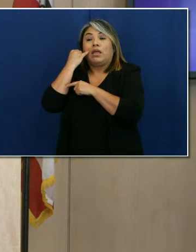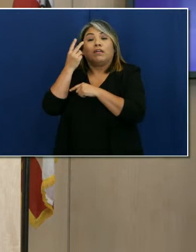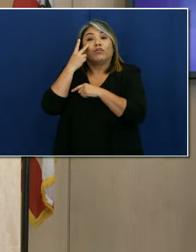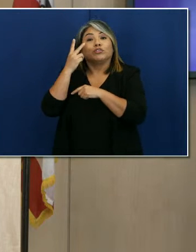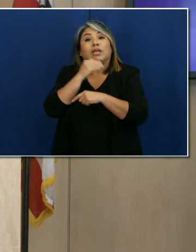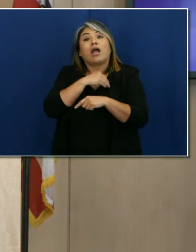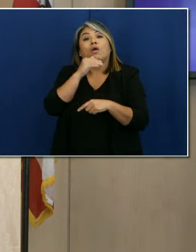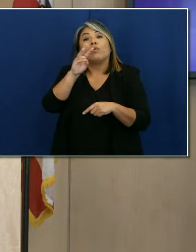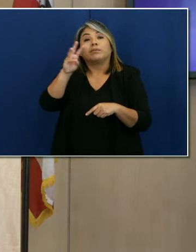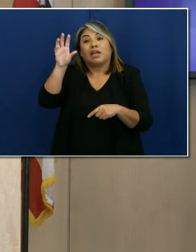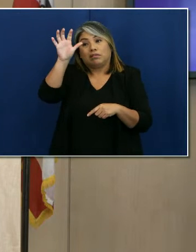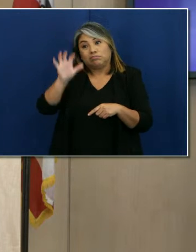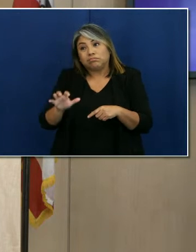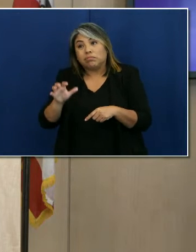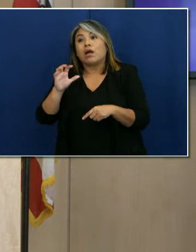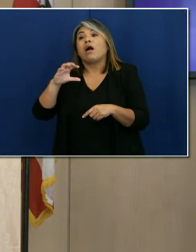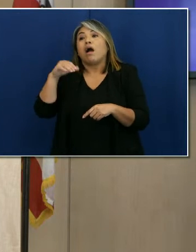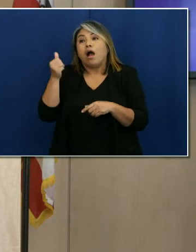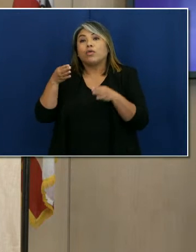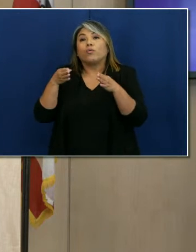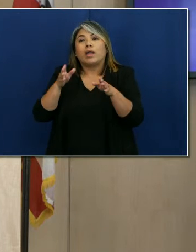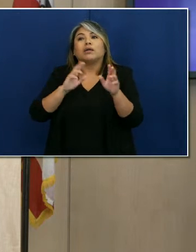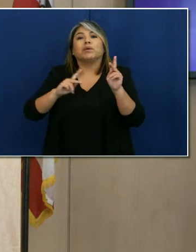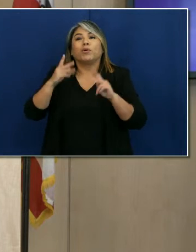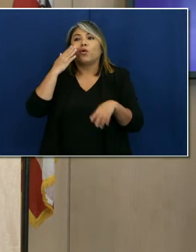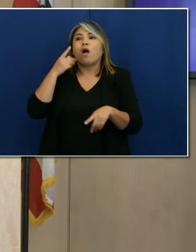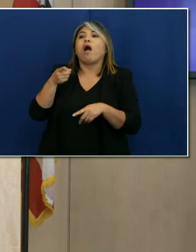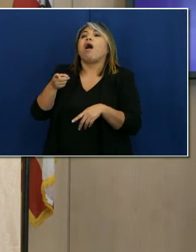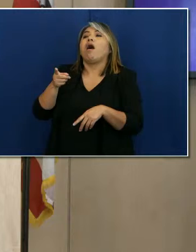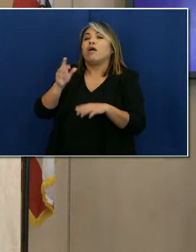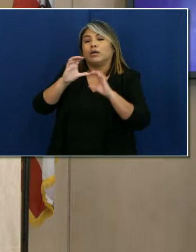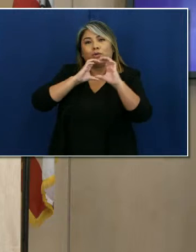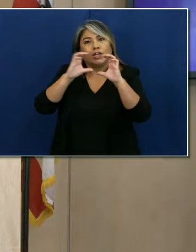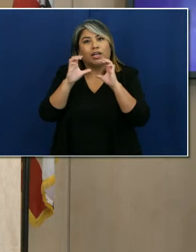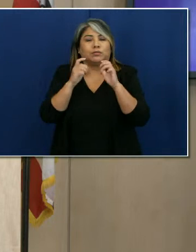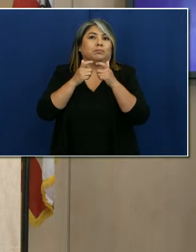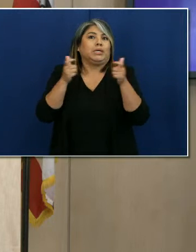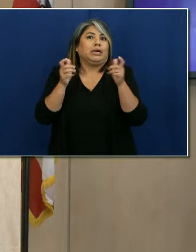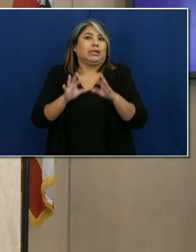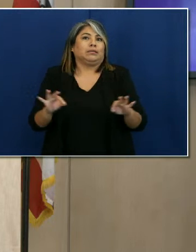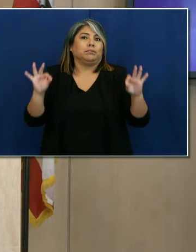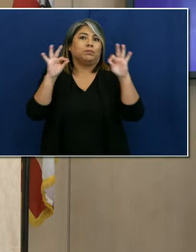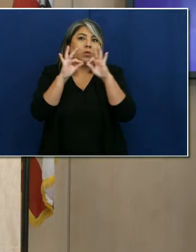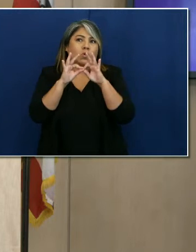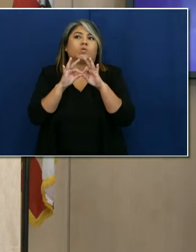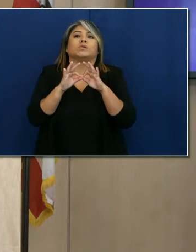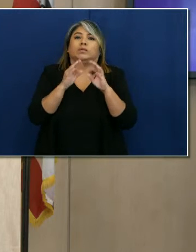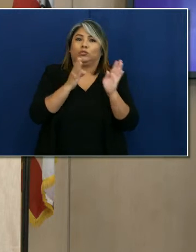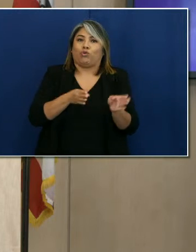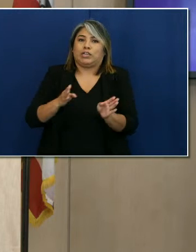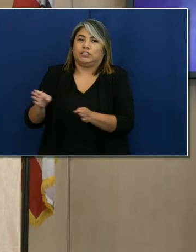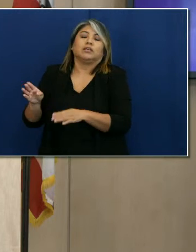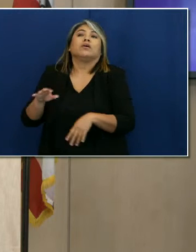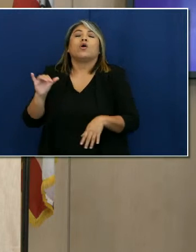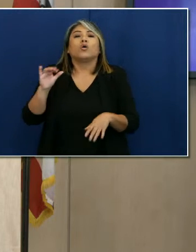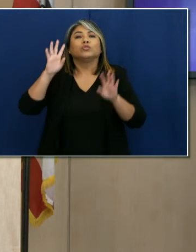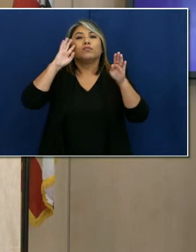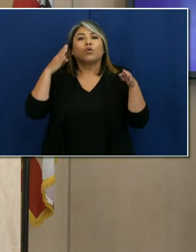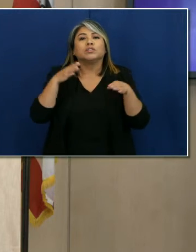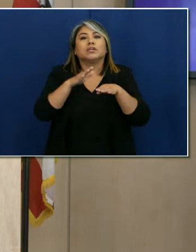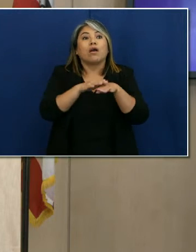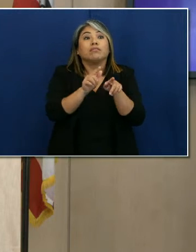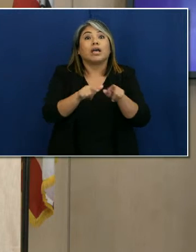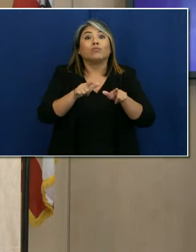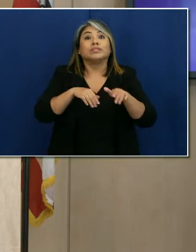another strategy to inform the community. Communication is a big strategy, as well as focusing on